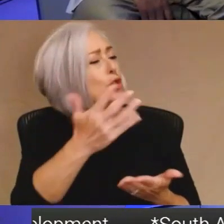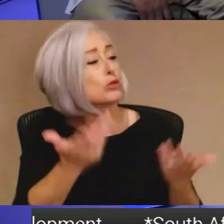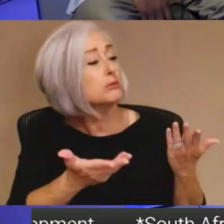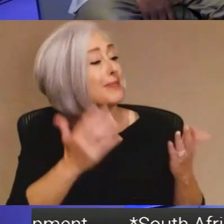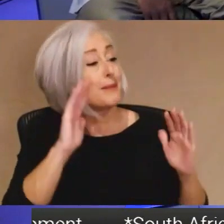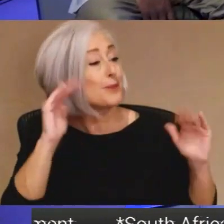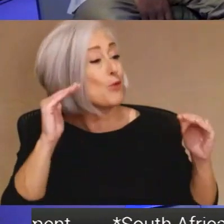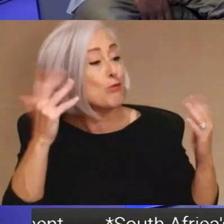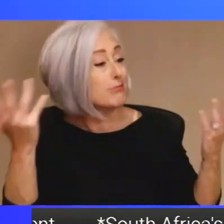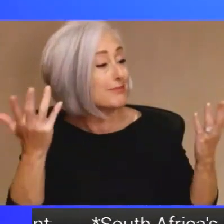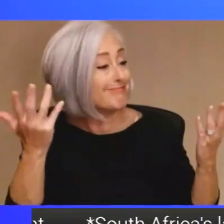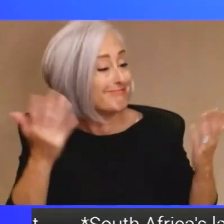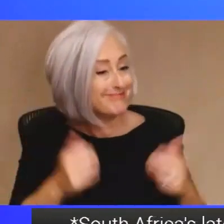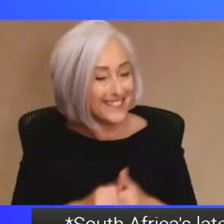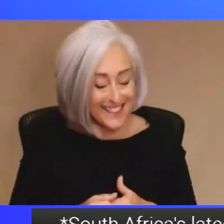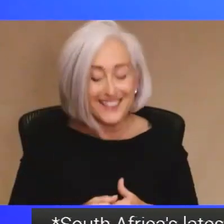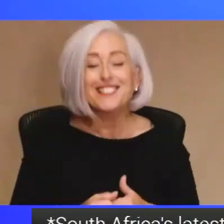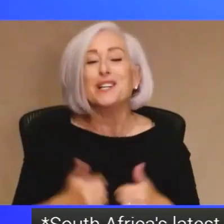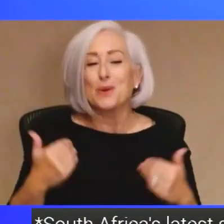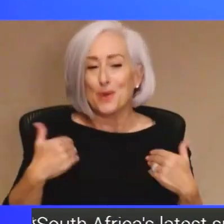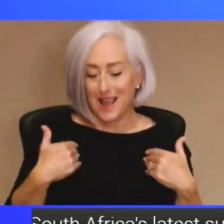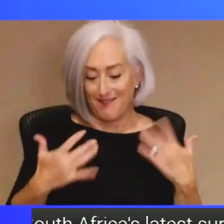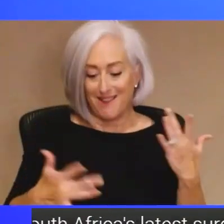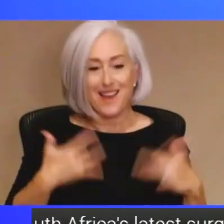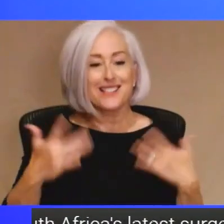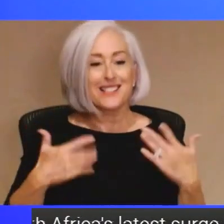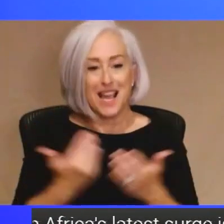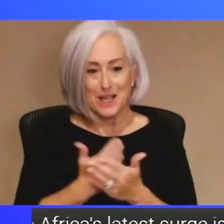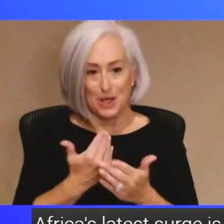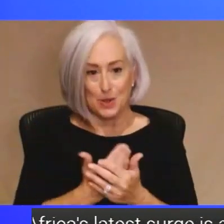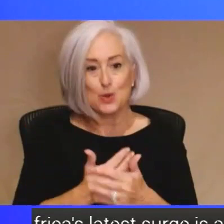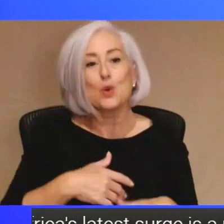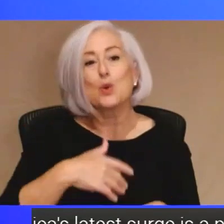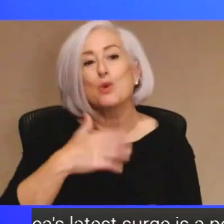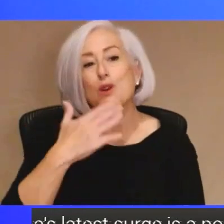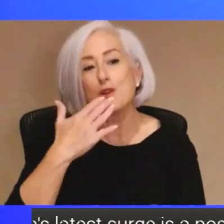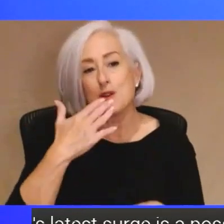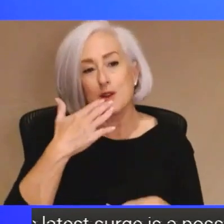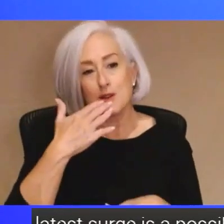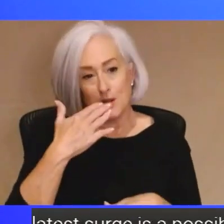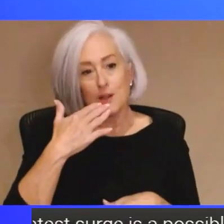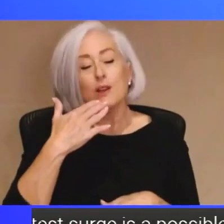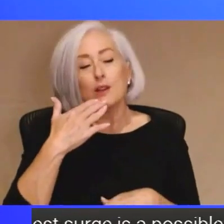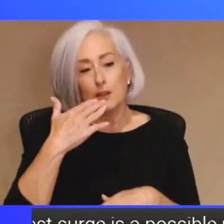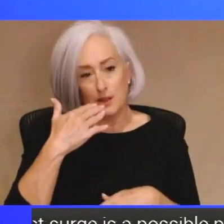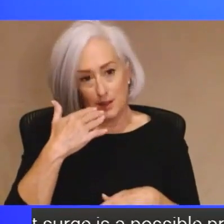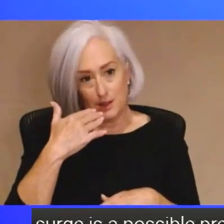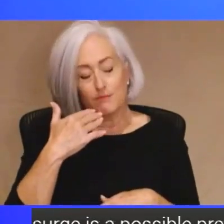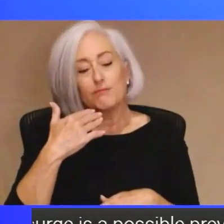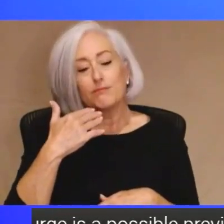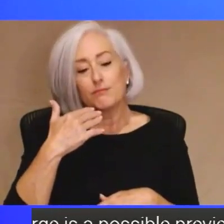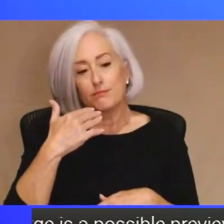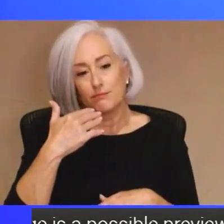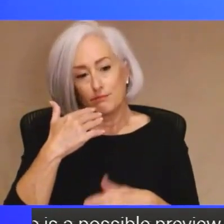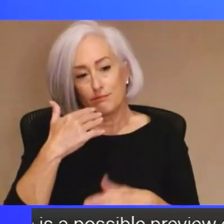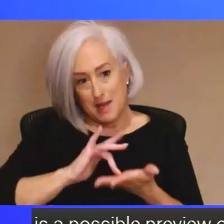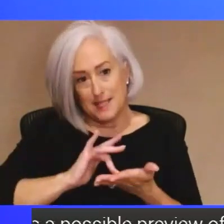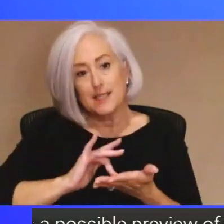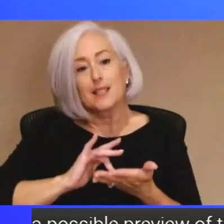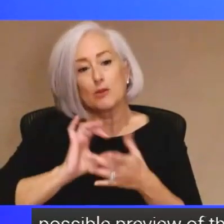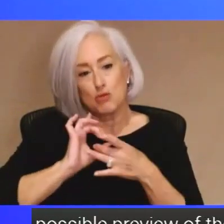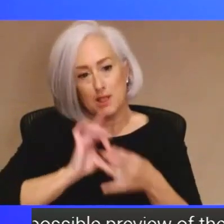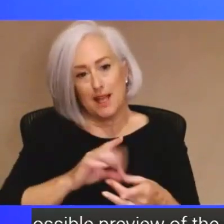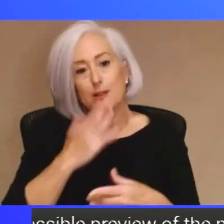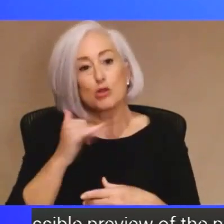We have some exciting new drugs coming out in diabetes that are really mechanistically new. And the holy grail